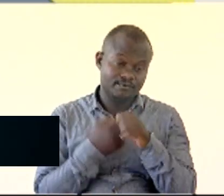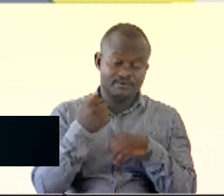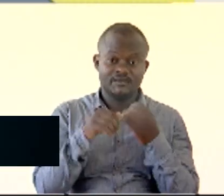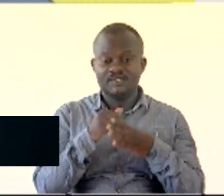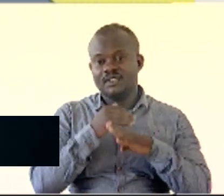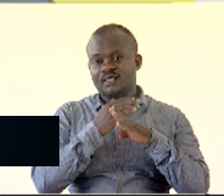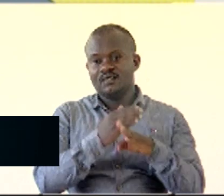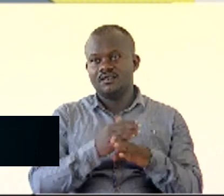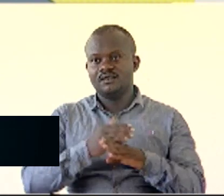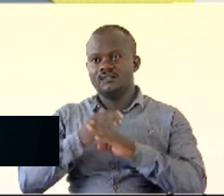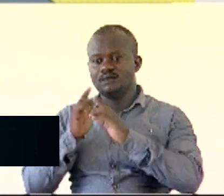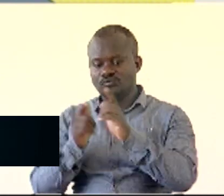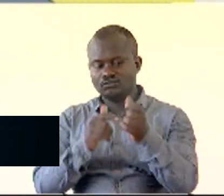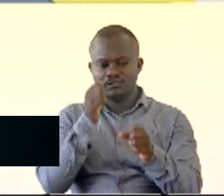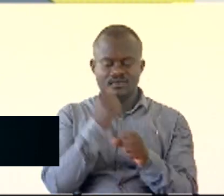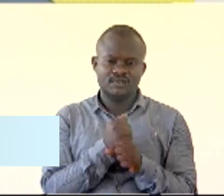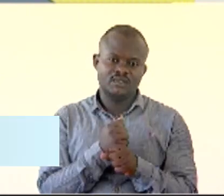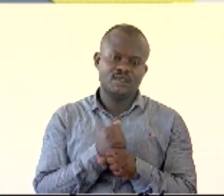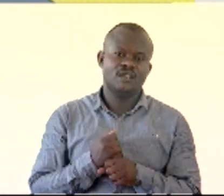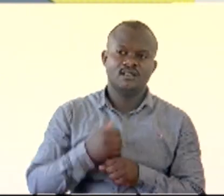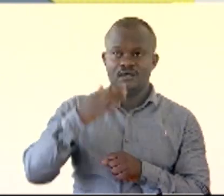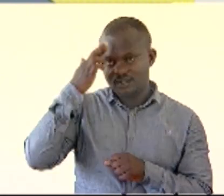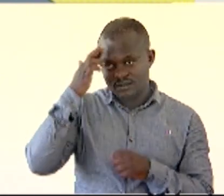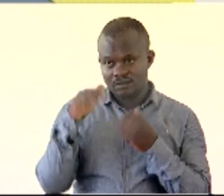Defensive weapon production. Remember,